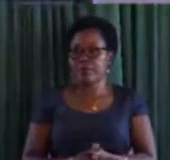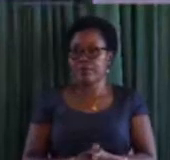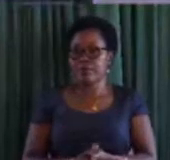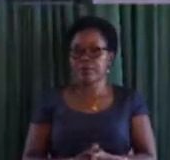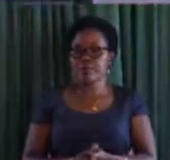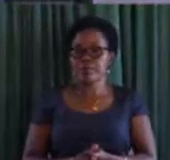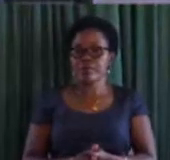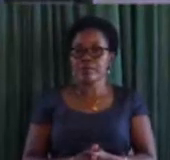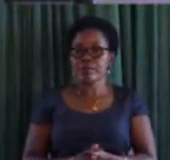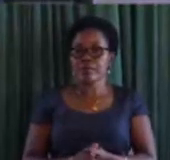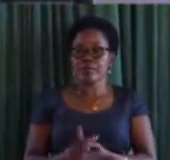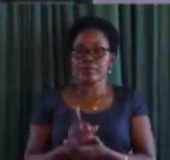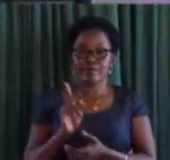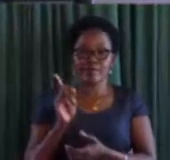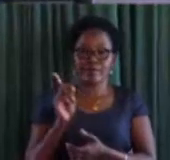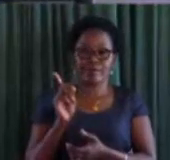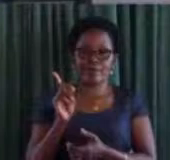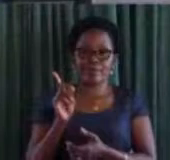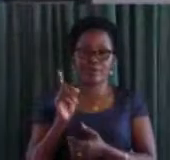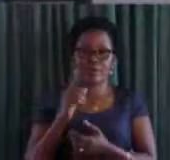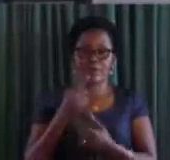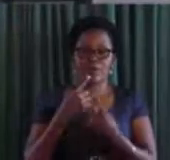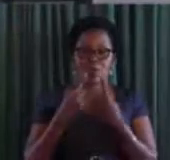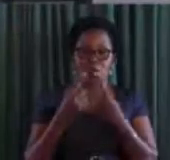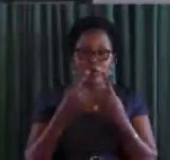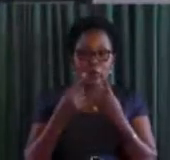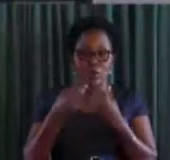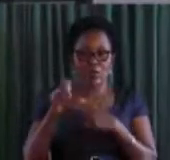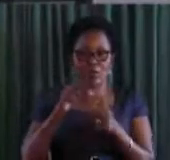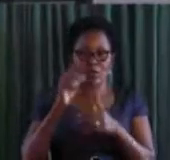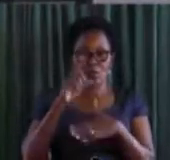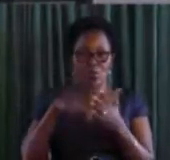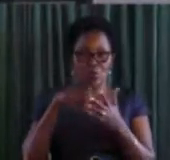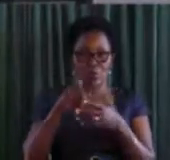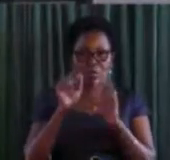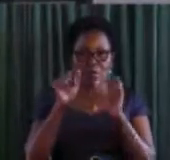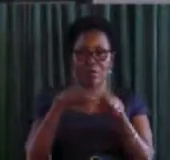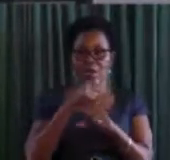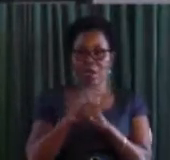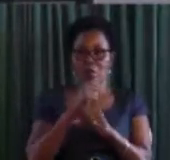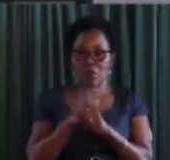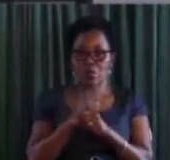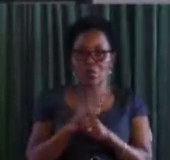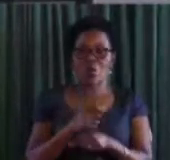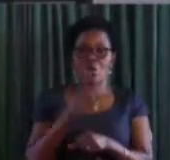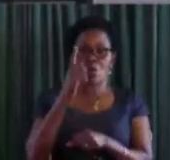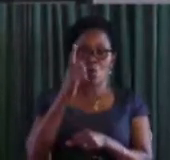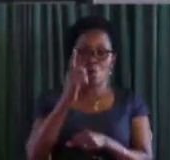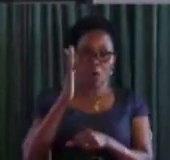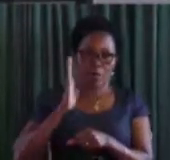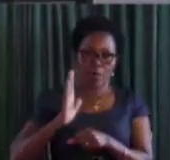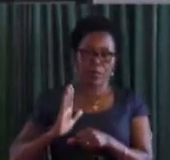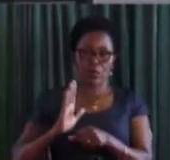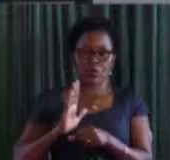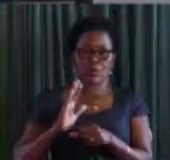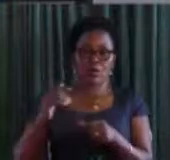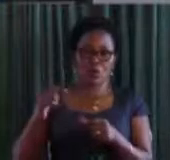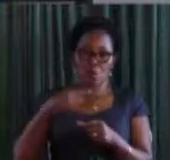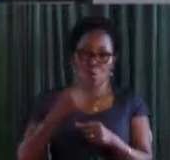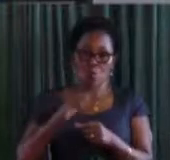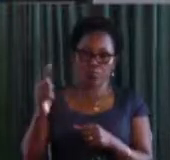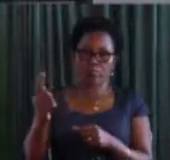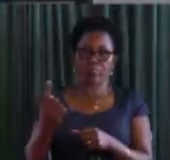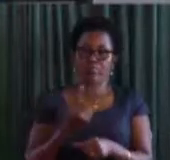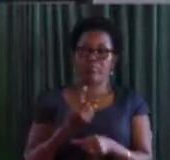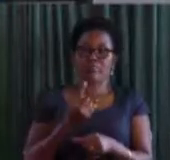Now that you have talked about what you do, one stakeholder who appeared before us, who is an